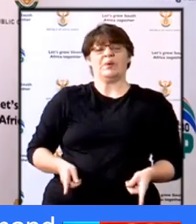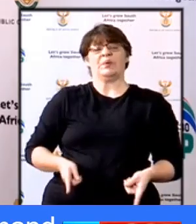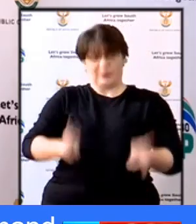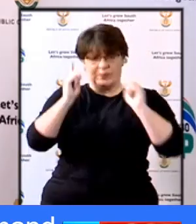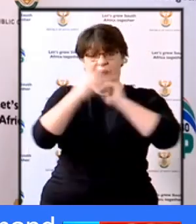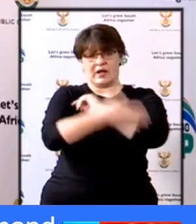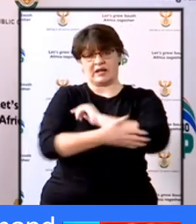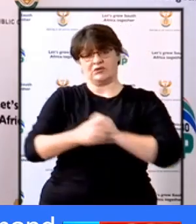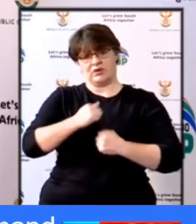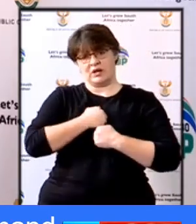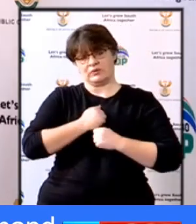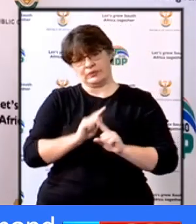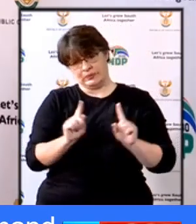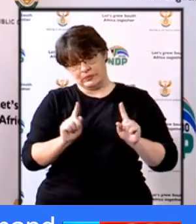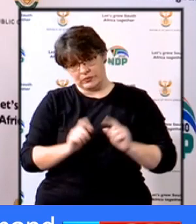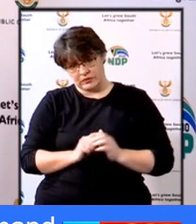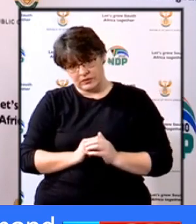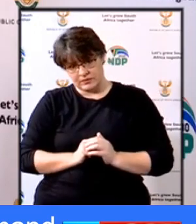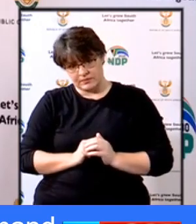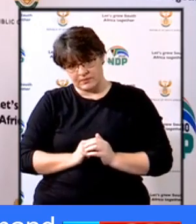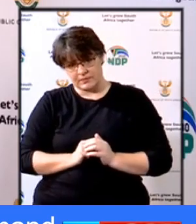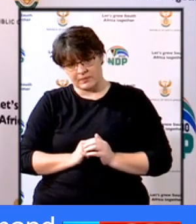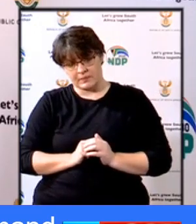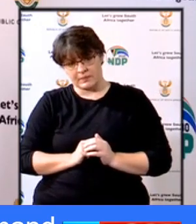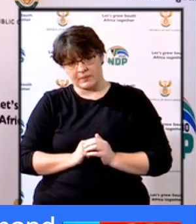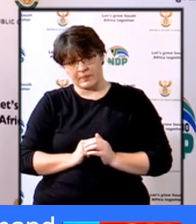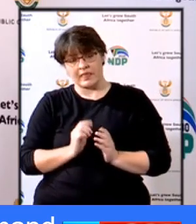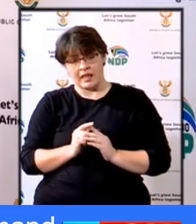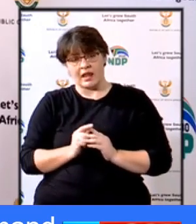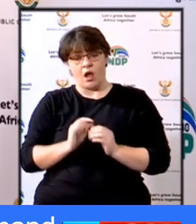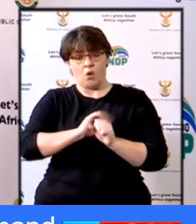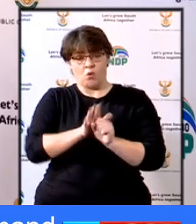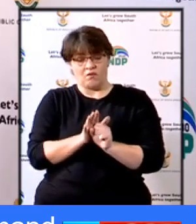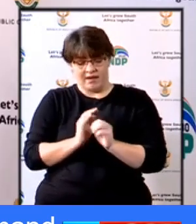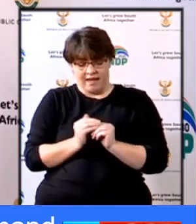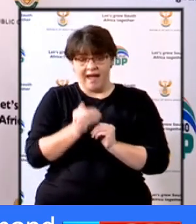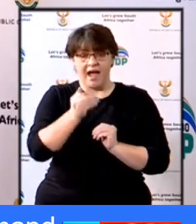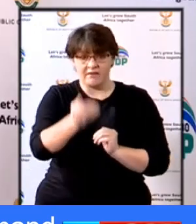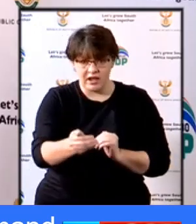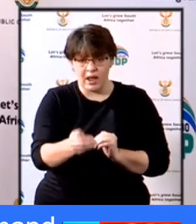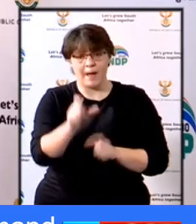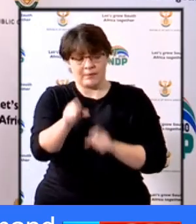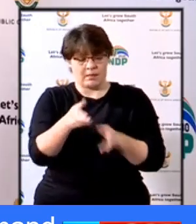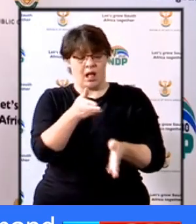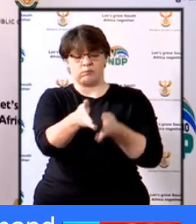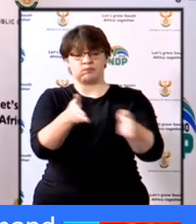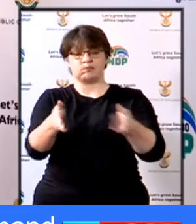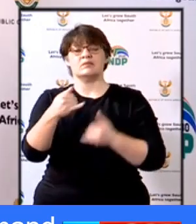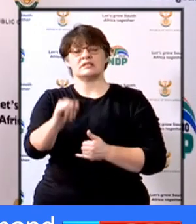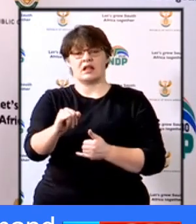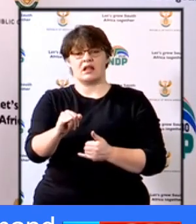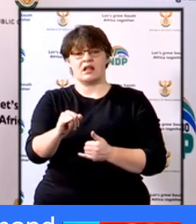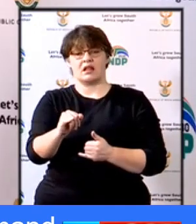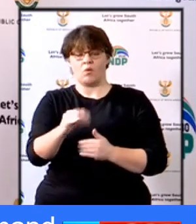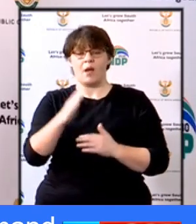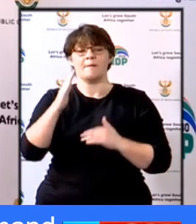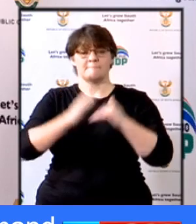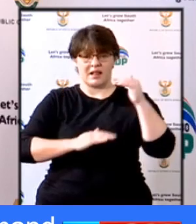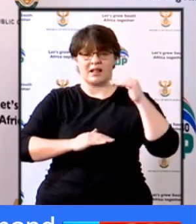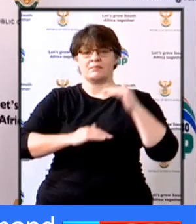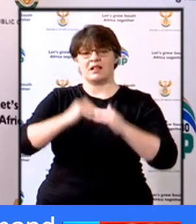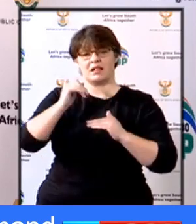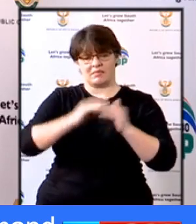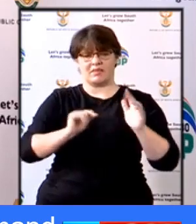our country, and that post-COVID people will be there to rebuild